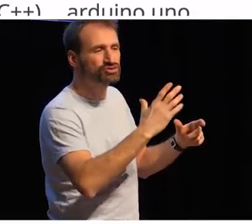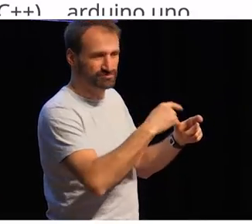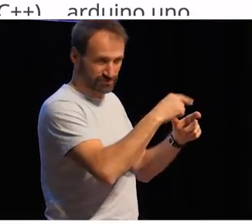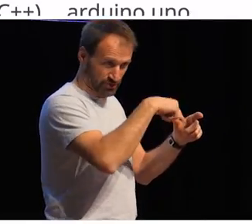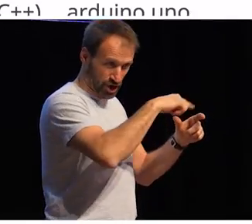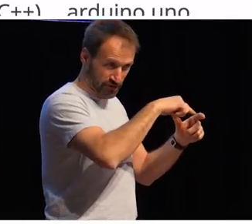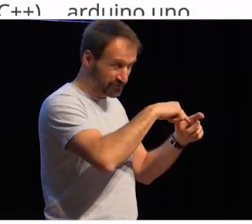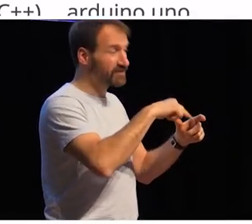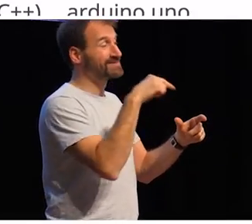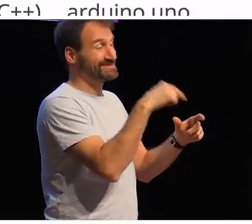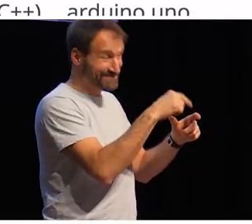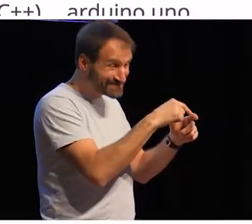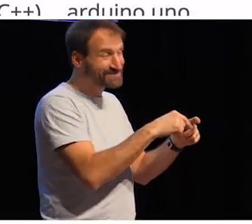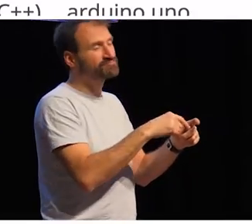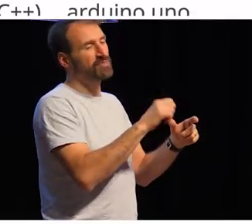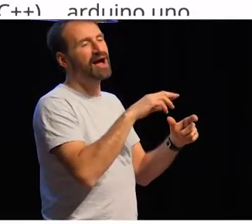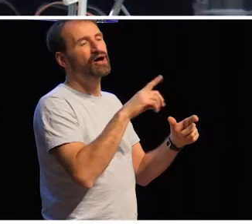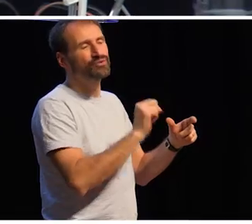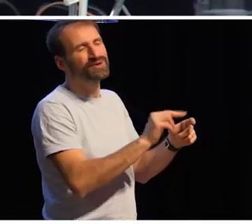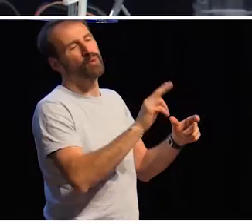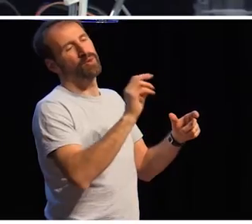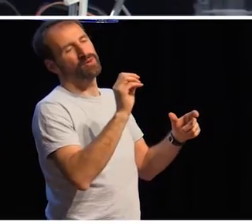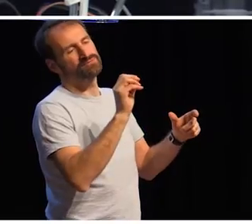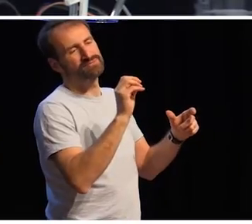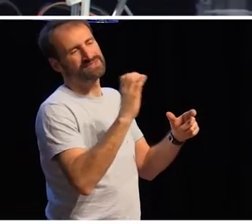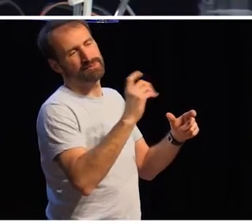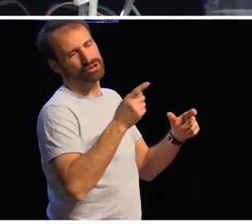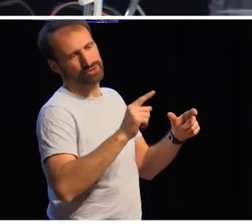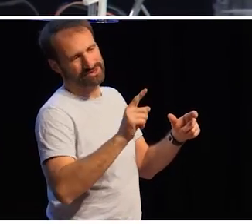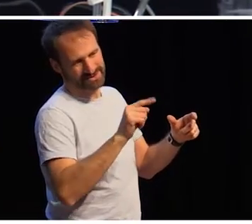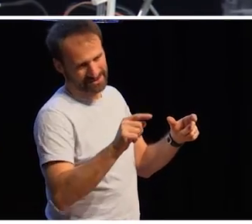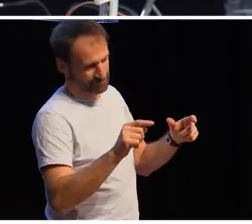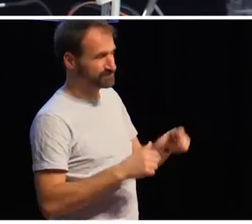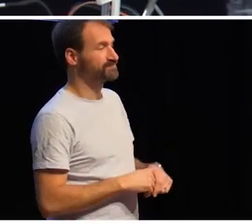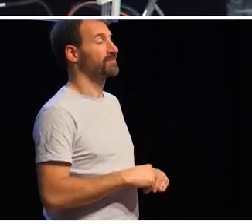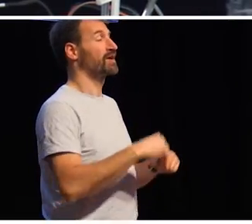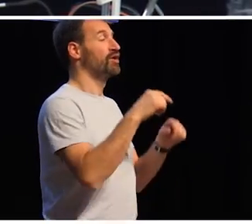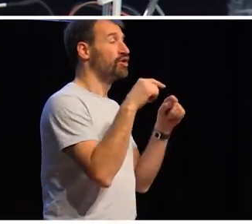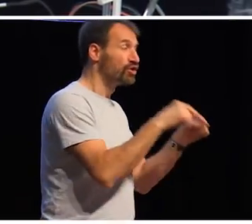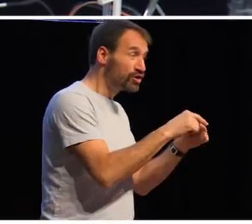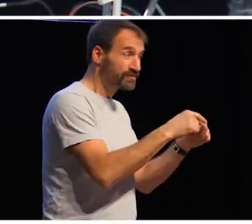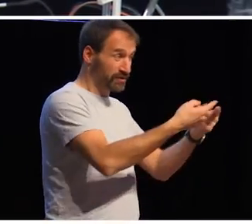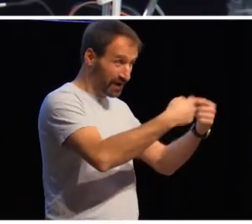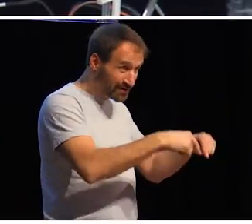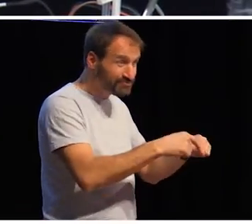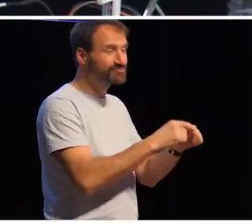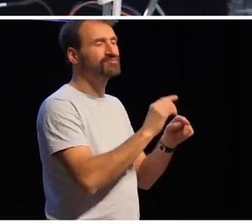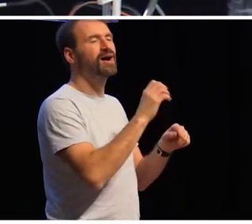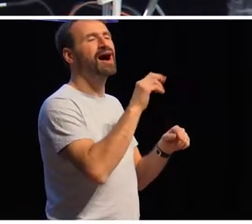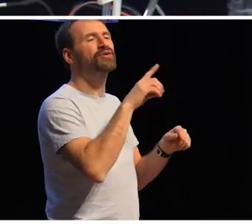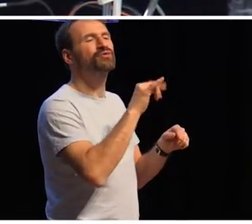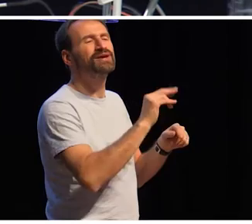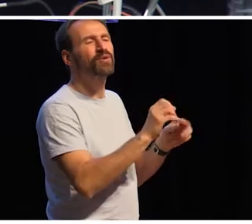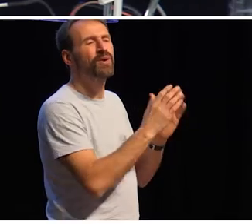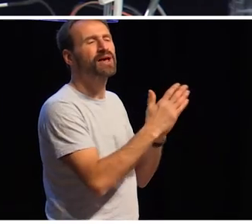Fermata sketch is then talking to the Arduino library running on the Arduino board. And from there on, guess what? We are all binary at the end of the day.